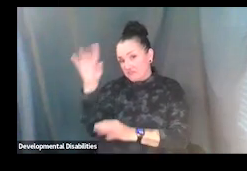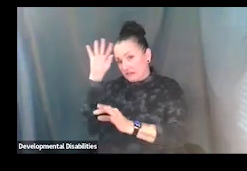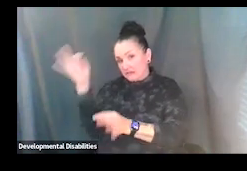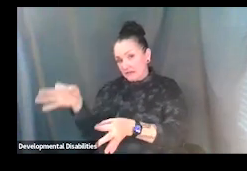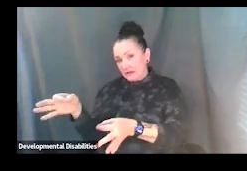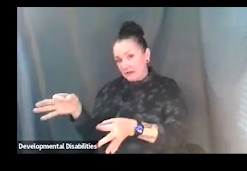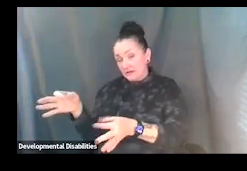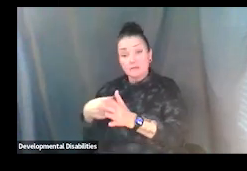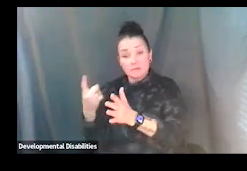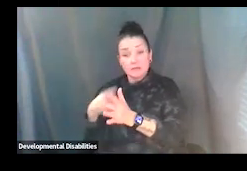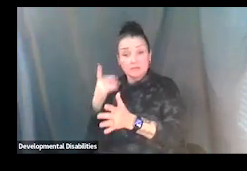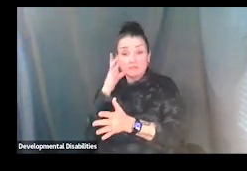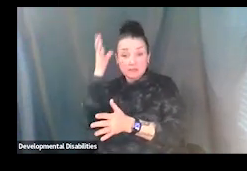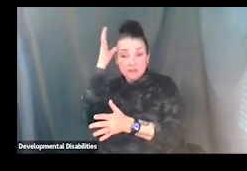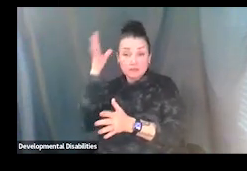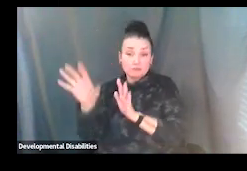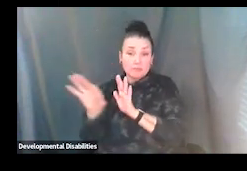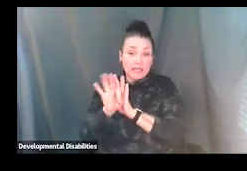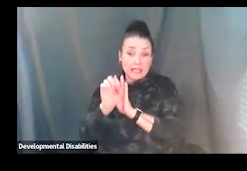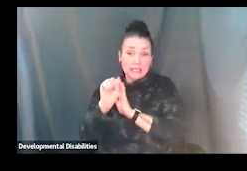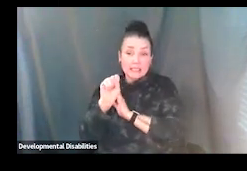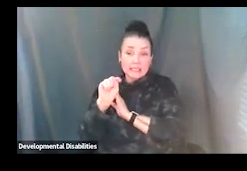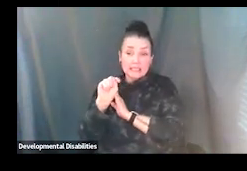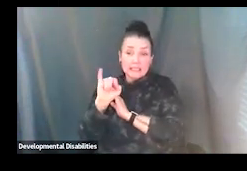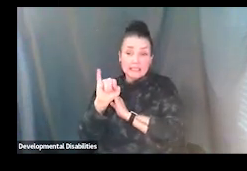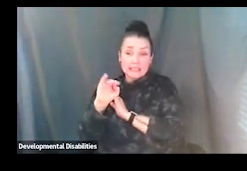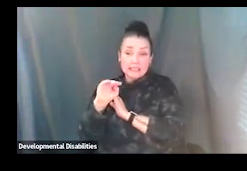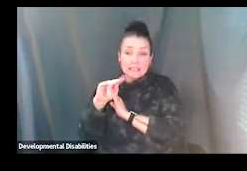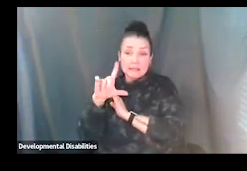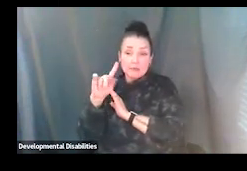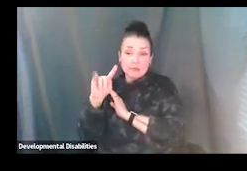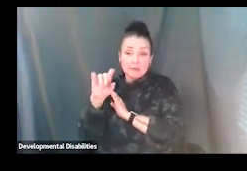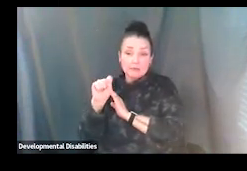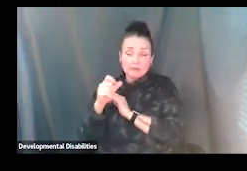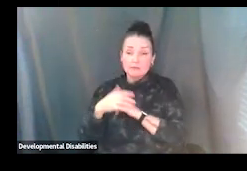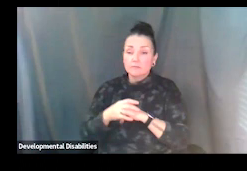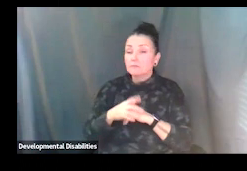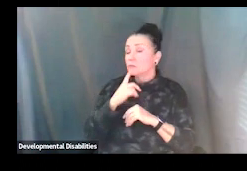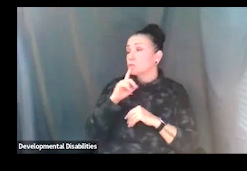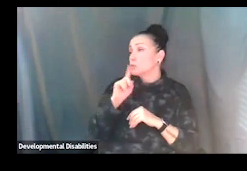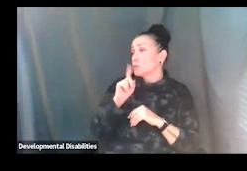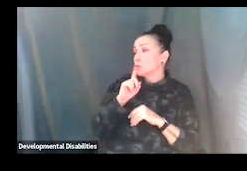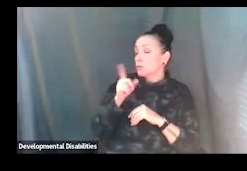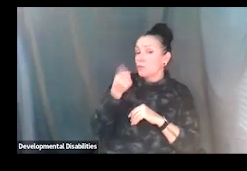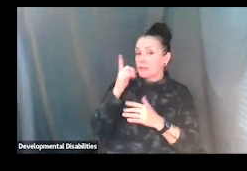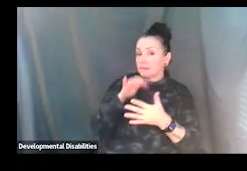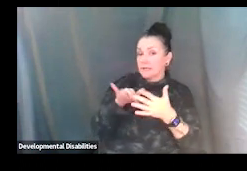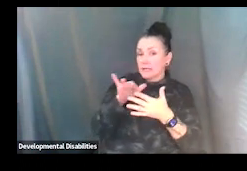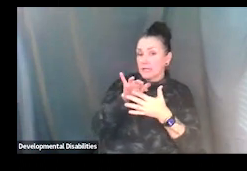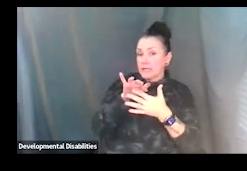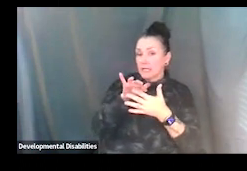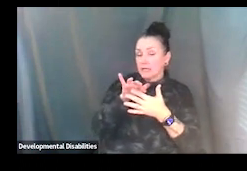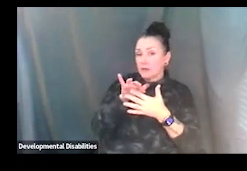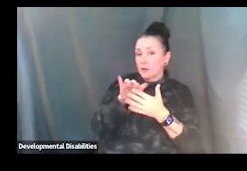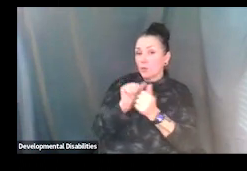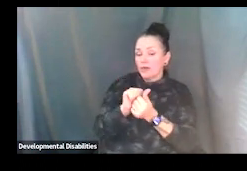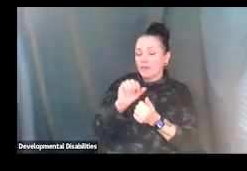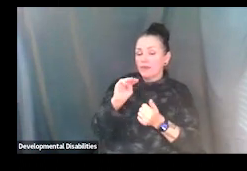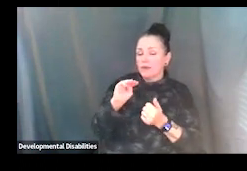day. Well, and I think that with one of the studies of methylphenidate in children and adolescents with